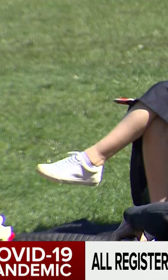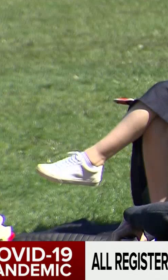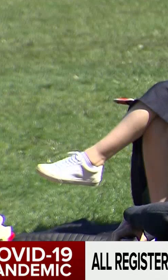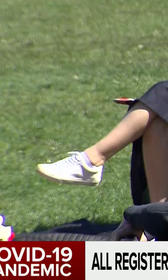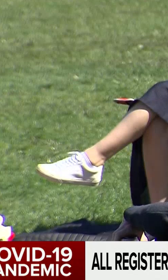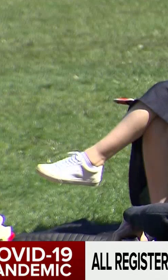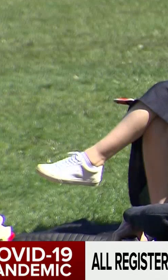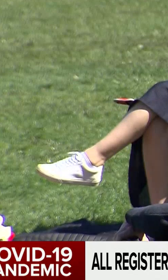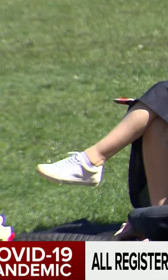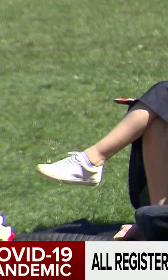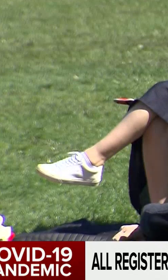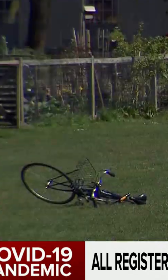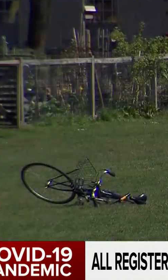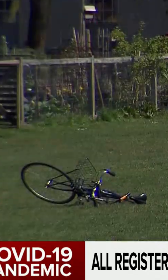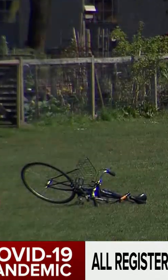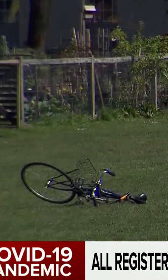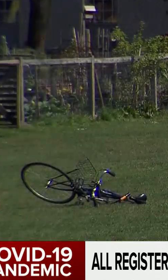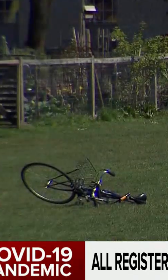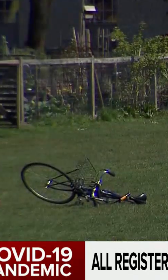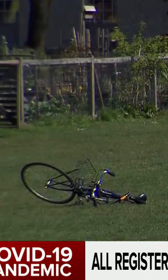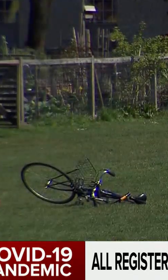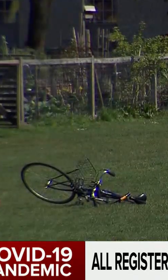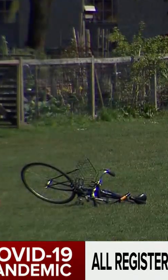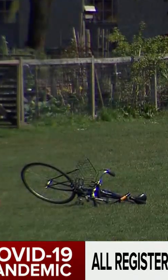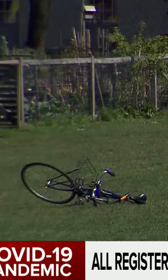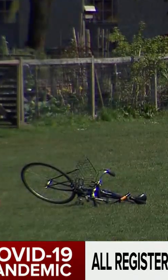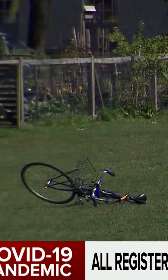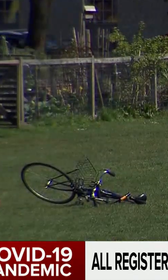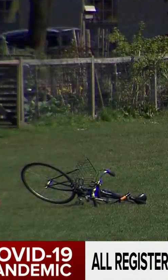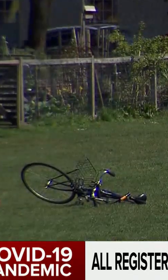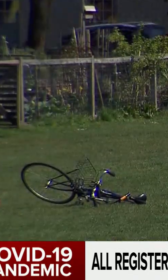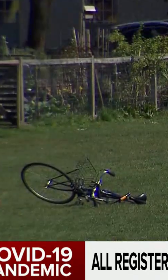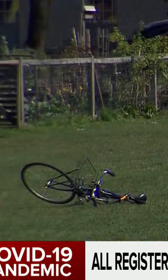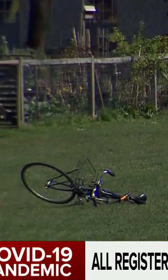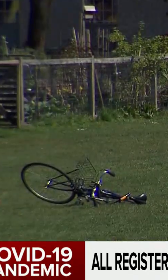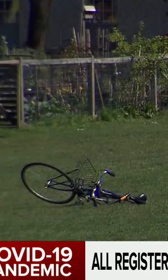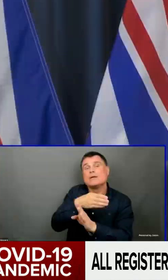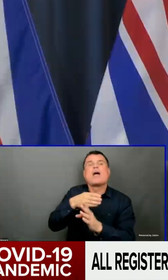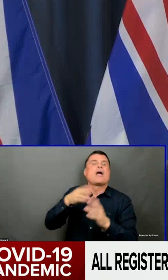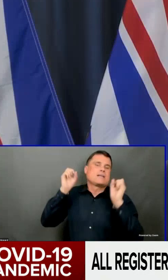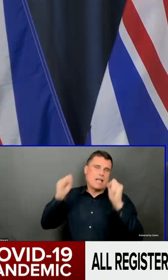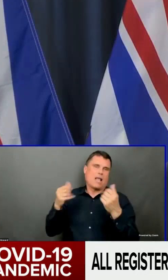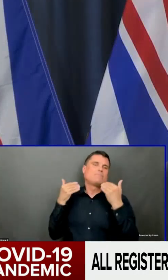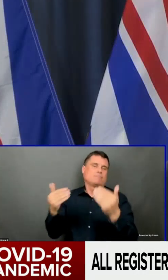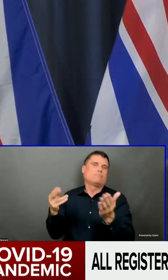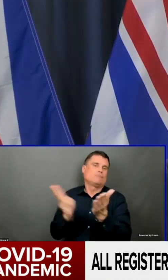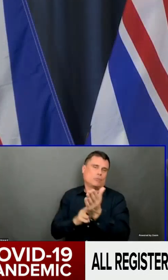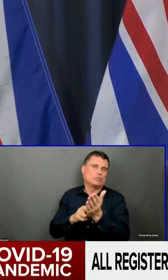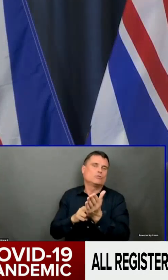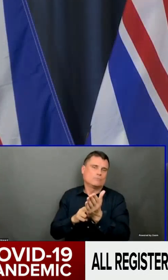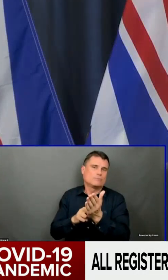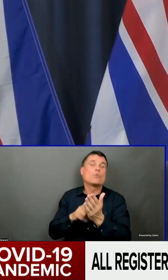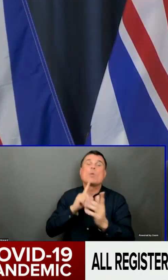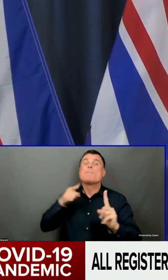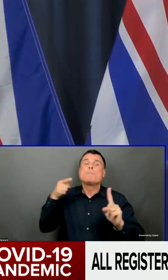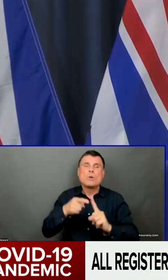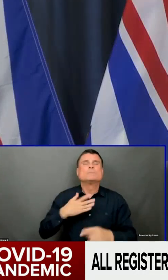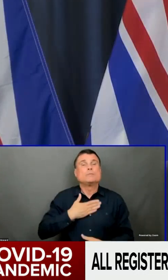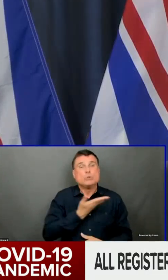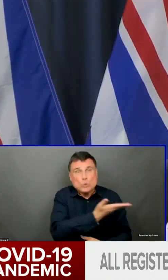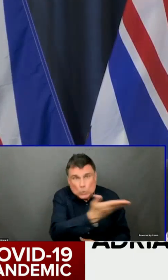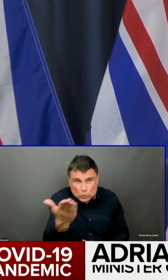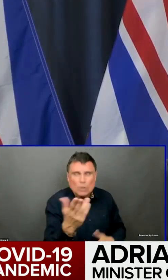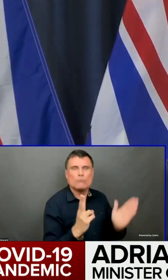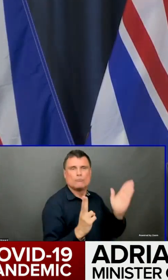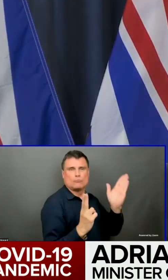start thinking about making plans yet unless it's to get vaccinated. So if you know anyone, especially those between